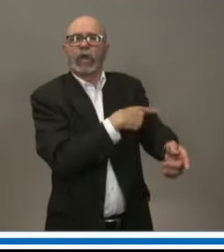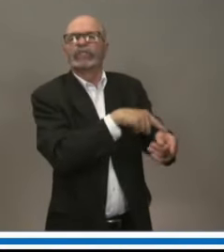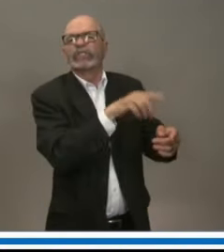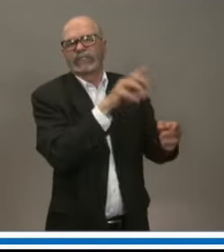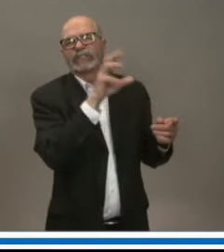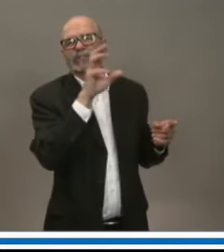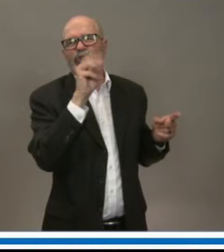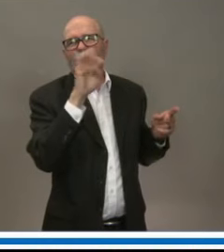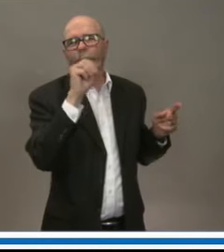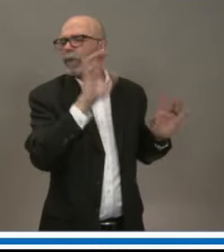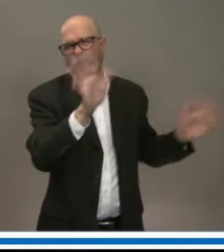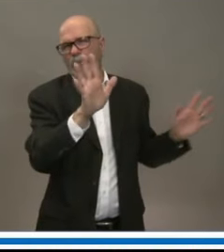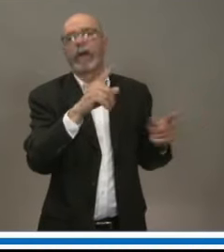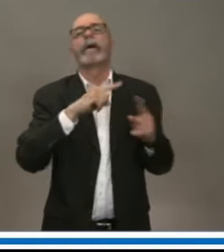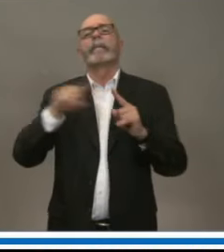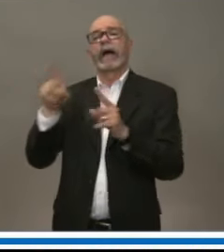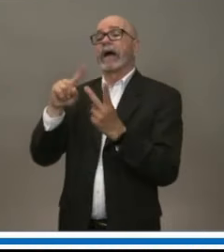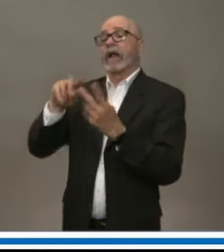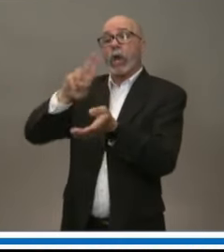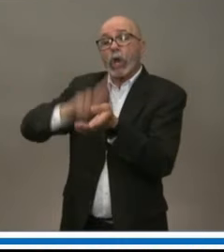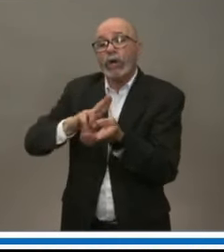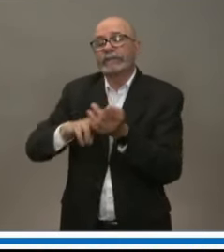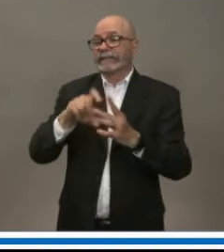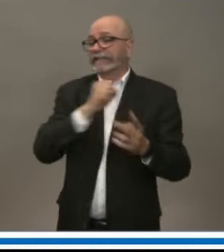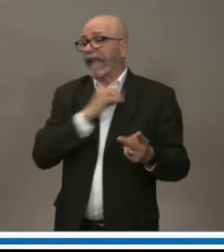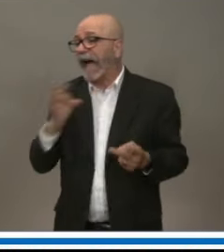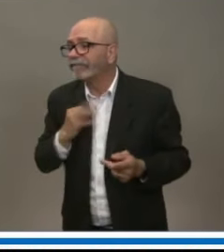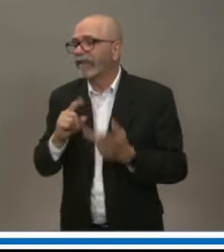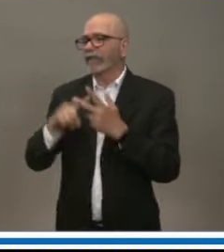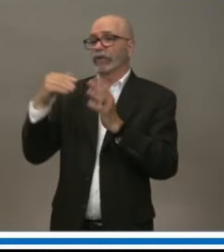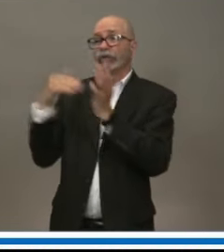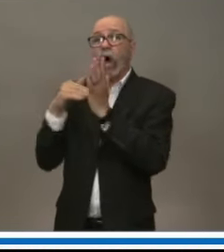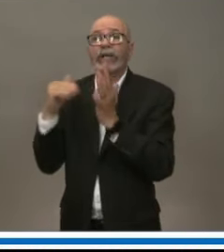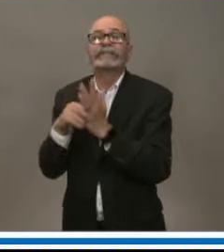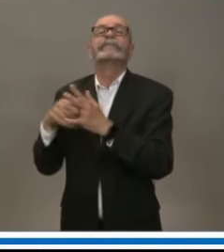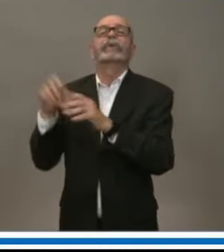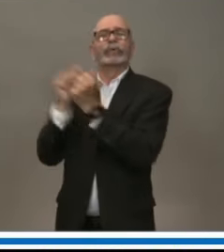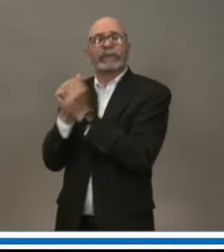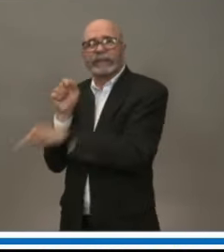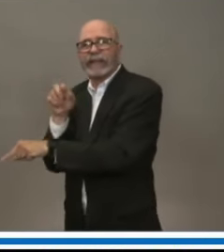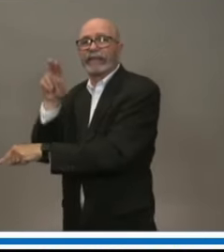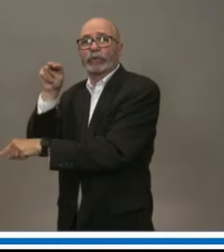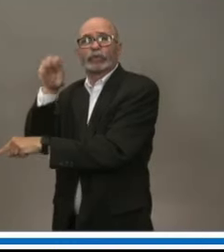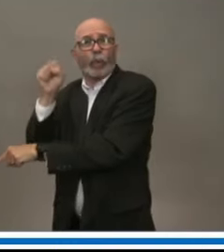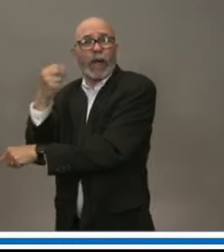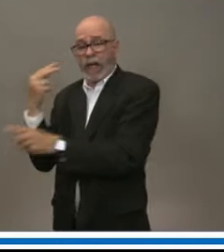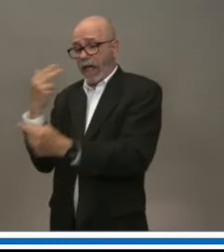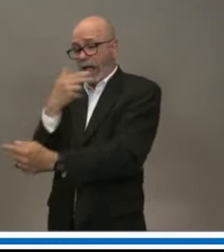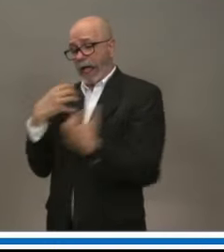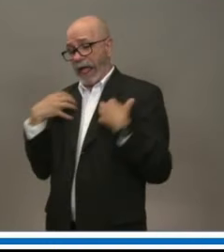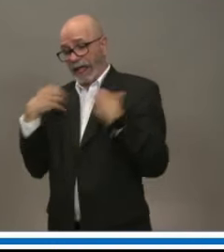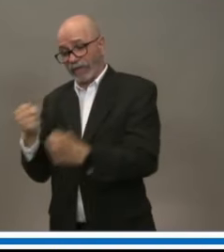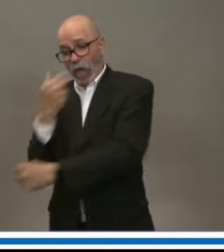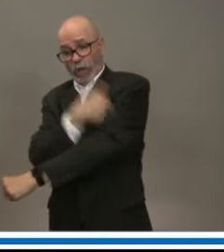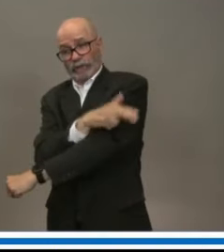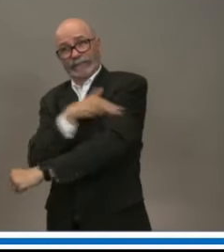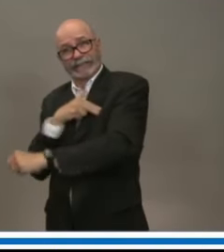nursing staff. There's been collaboration between the Nova Scotia Health Authority, Public Health, and some of our